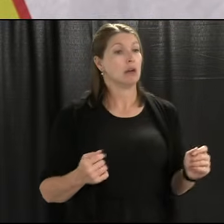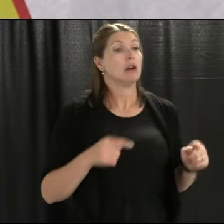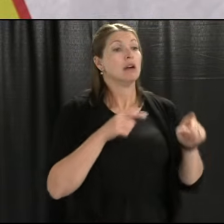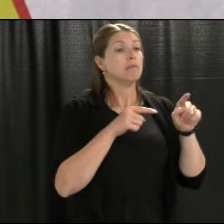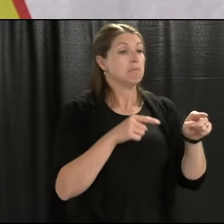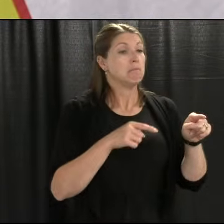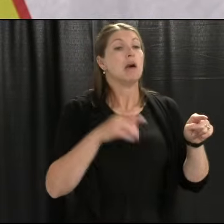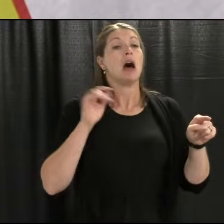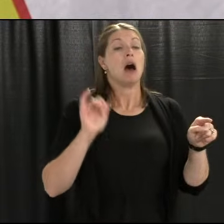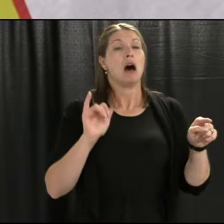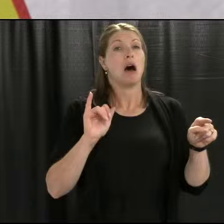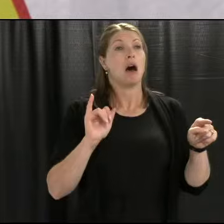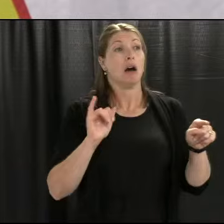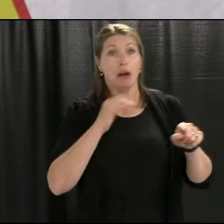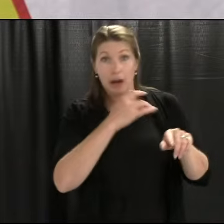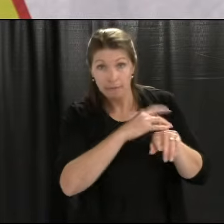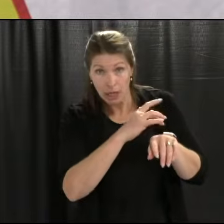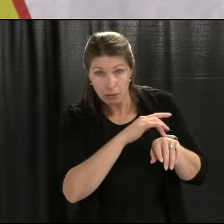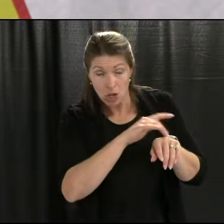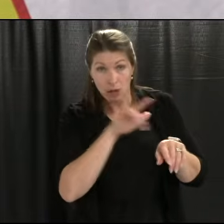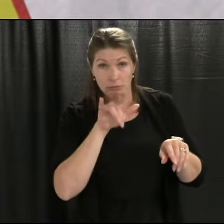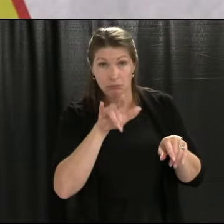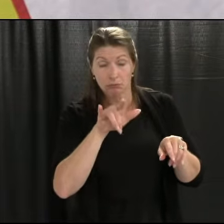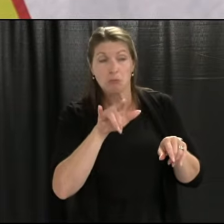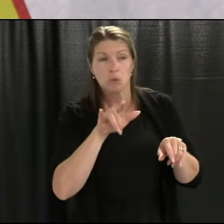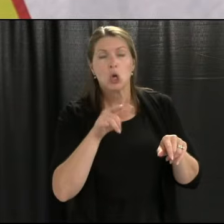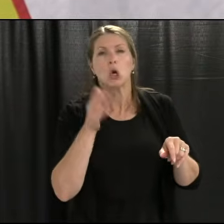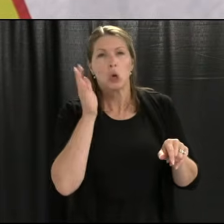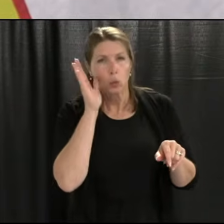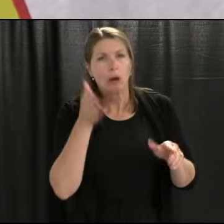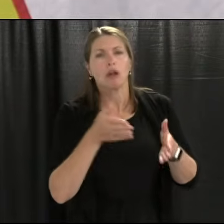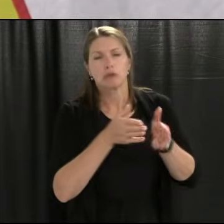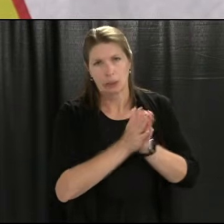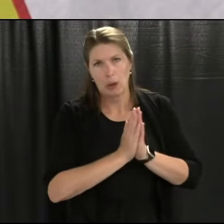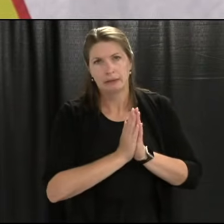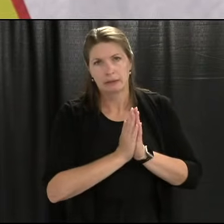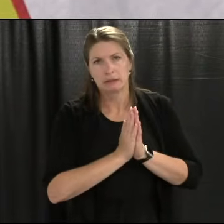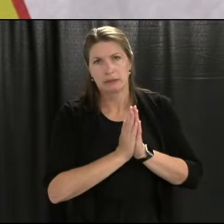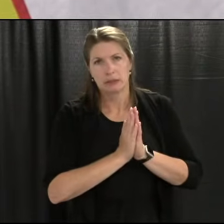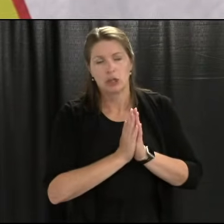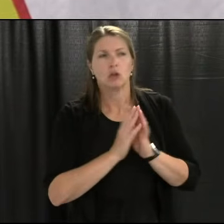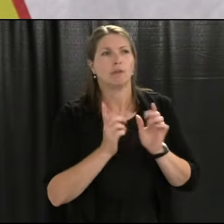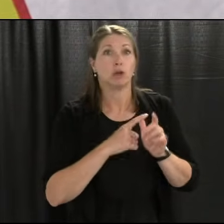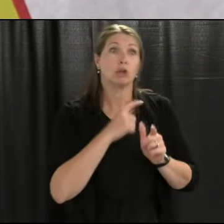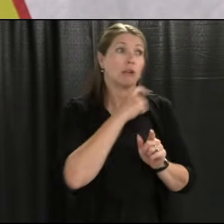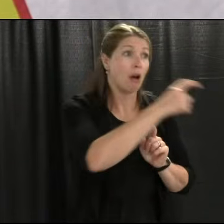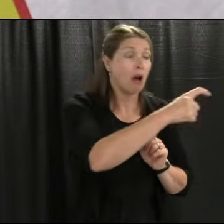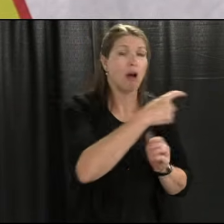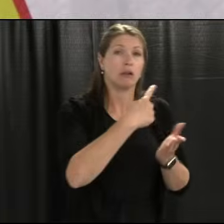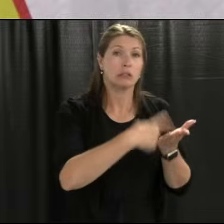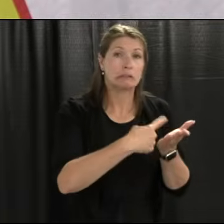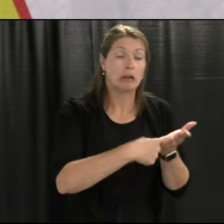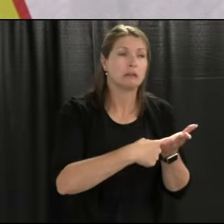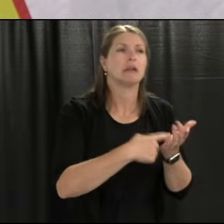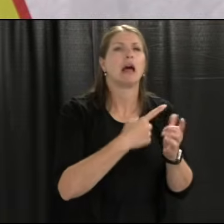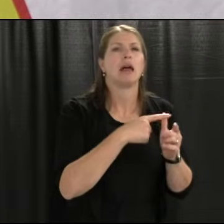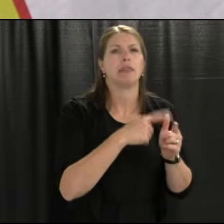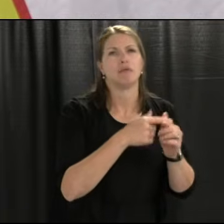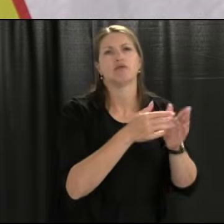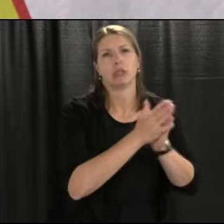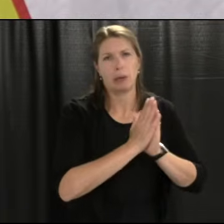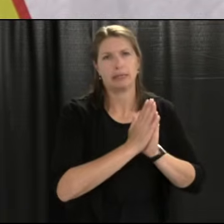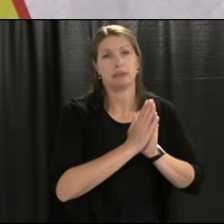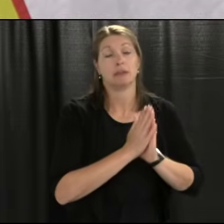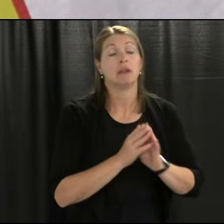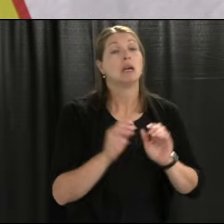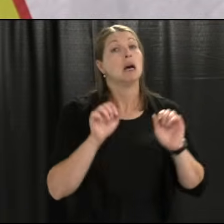that there are potentially assets available, CIFC will make that request on our behalf. In other instances, we will reach